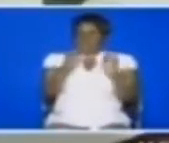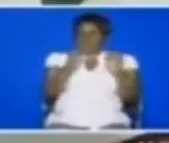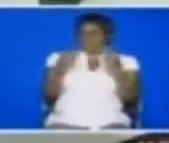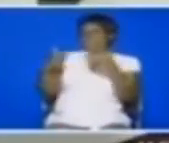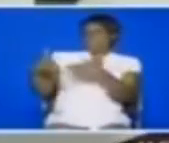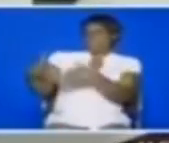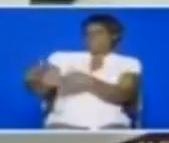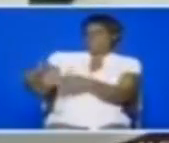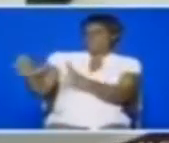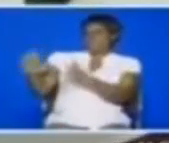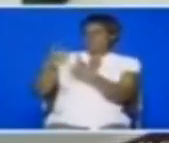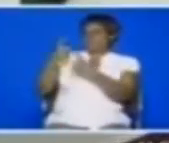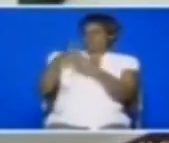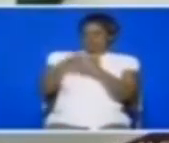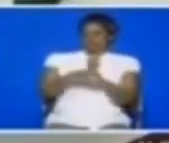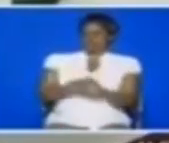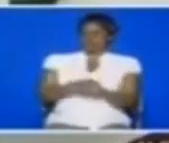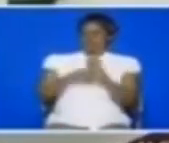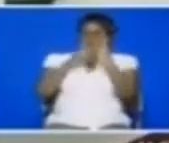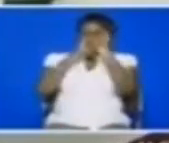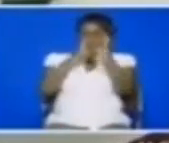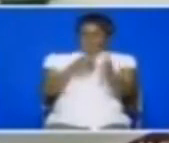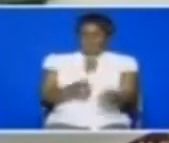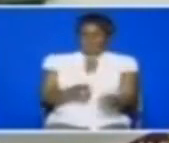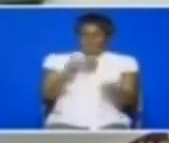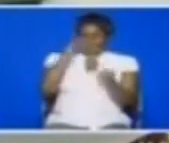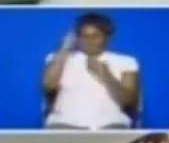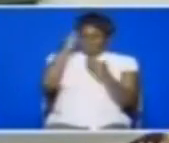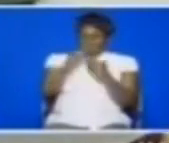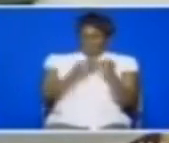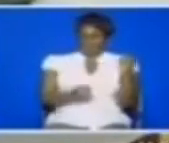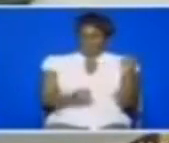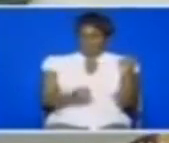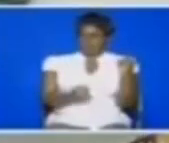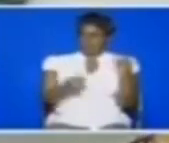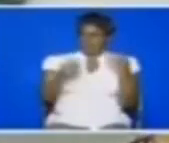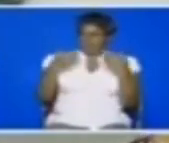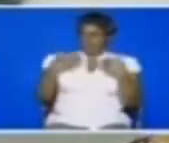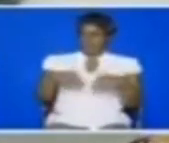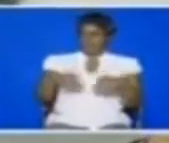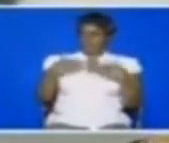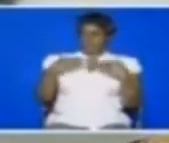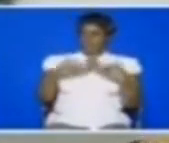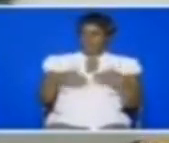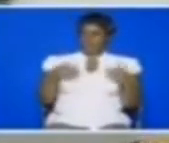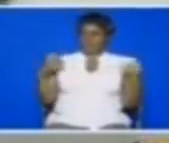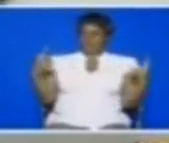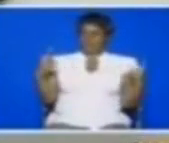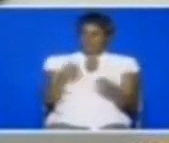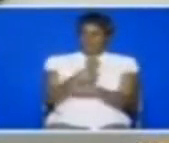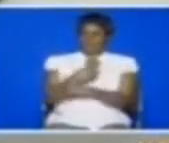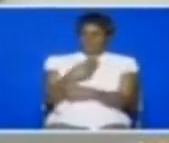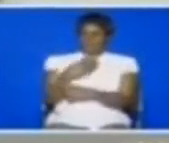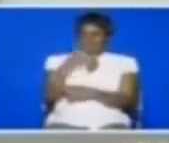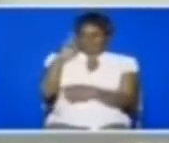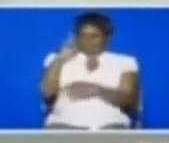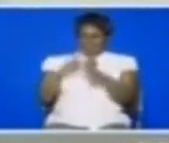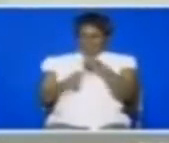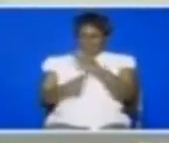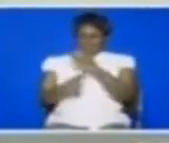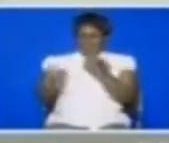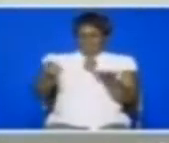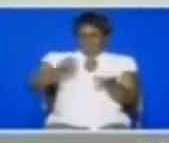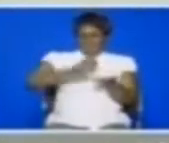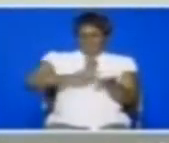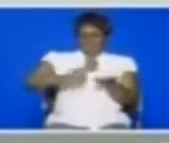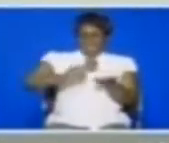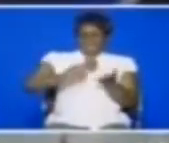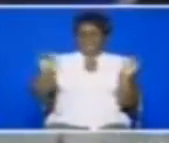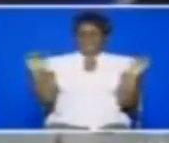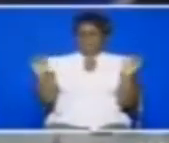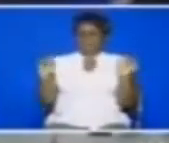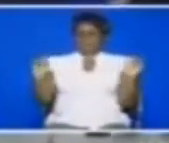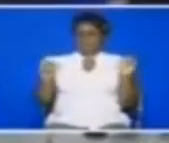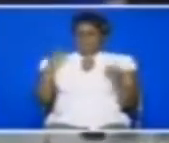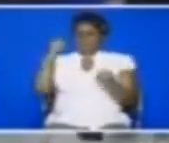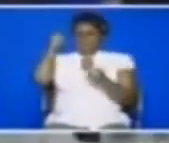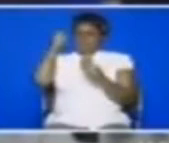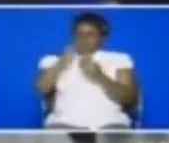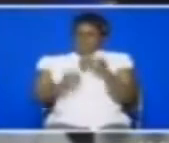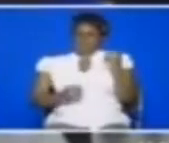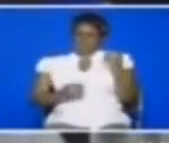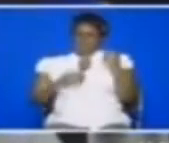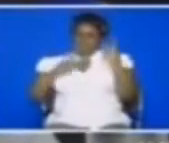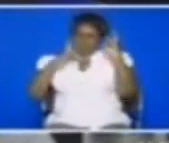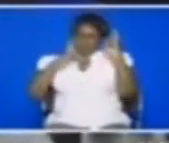left out of the final report, forcing those with dissenting views to decline to sign in support of the final